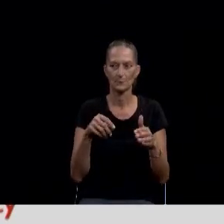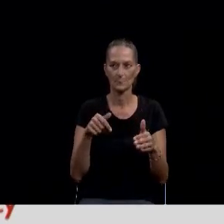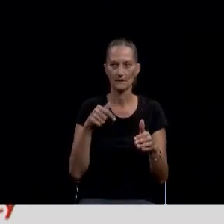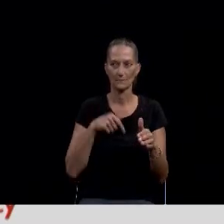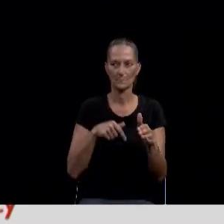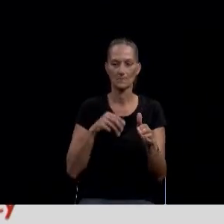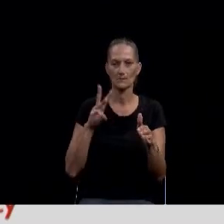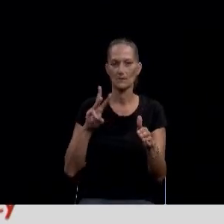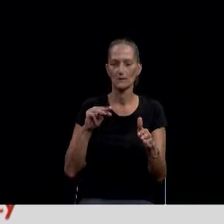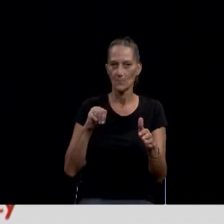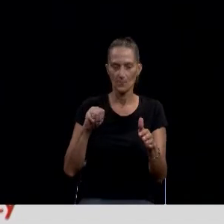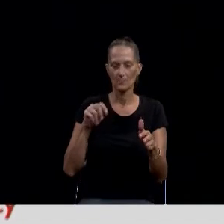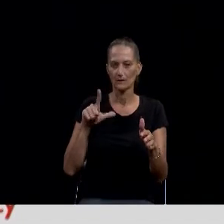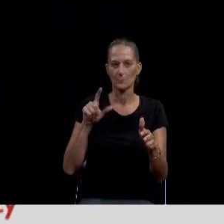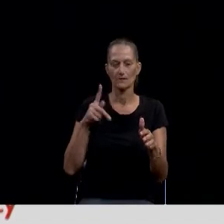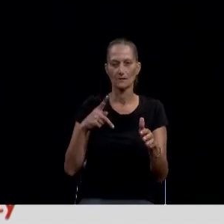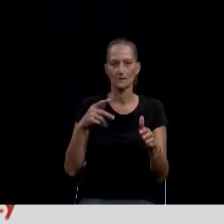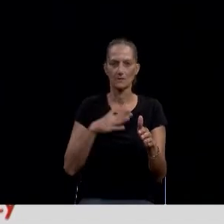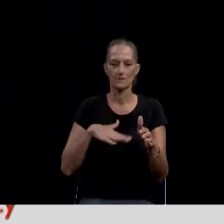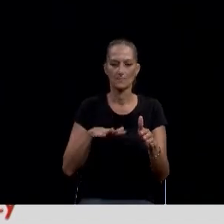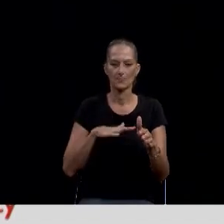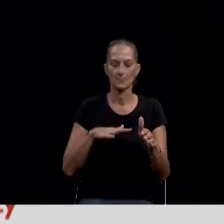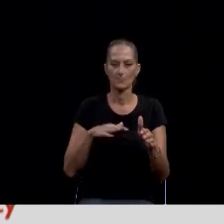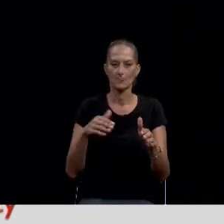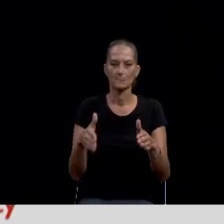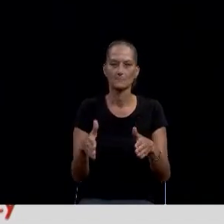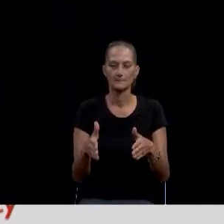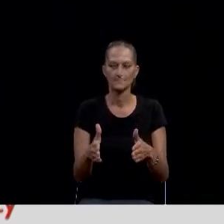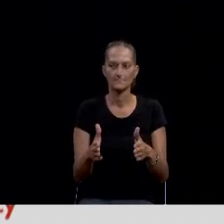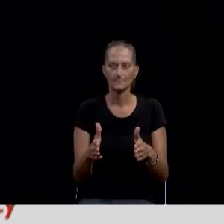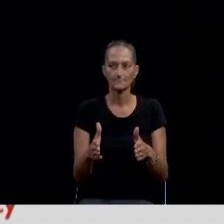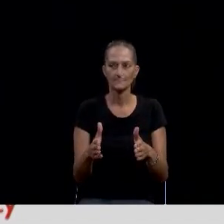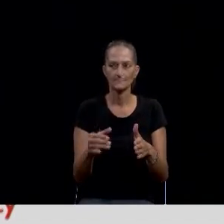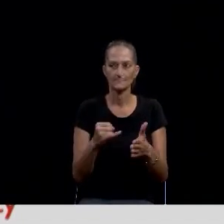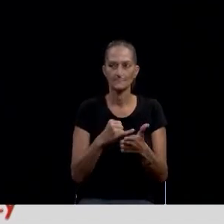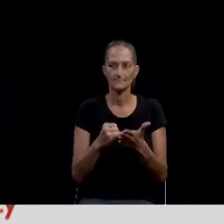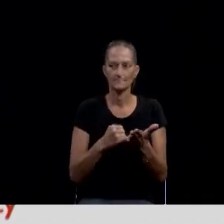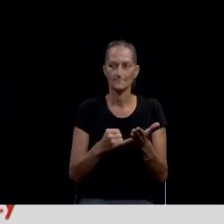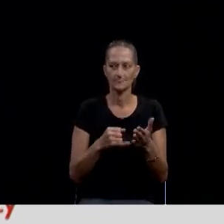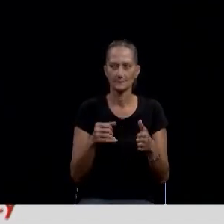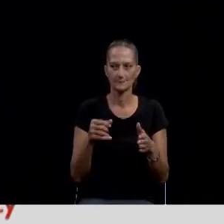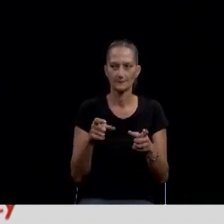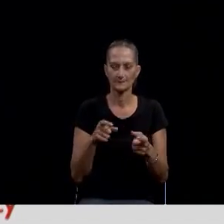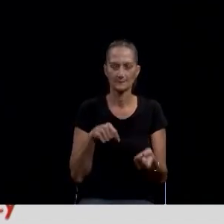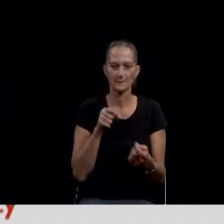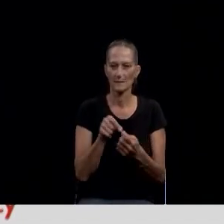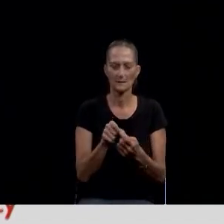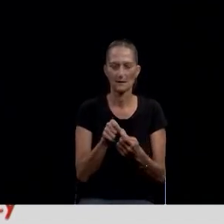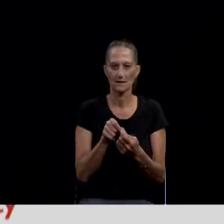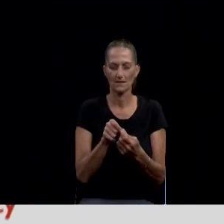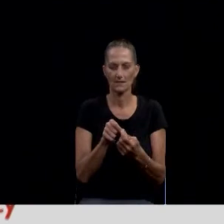and feel, but they're not exact specifications to the level of bollard spacing, etc.